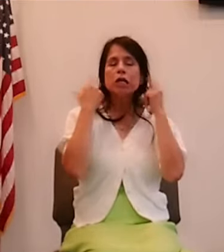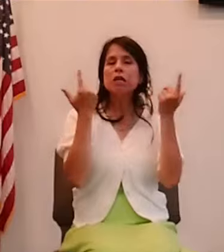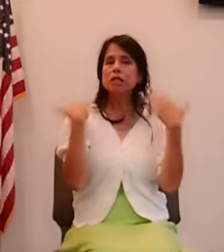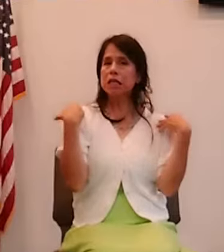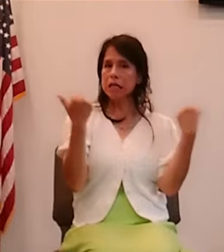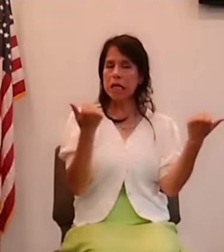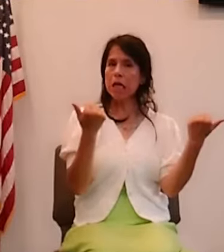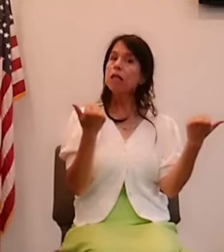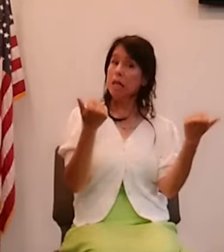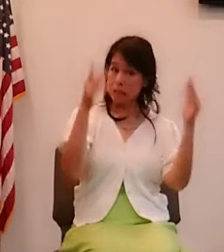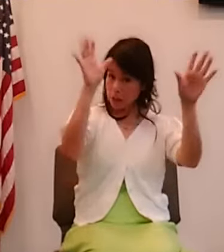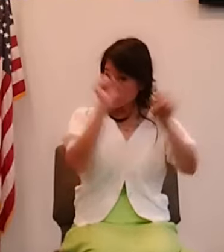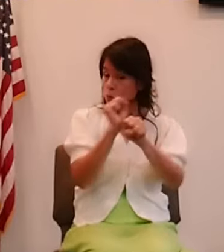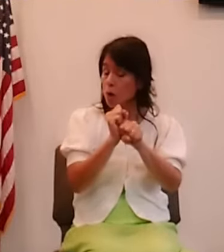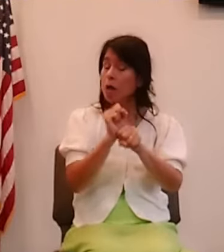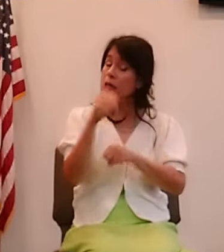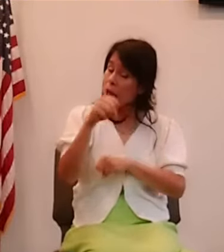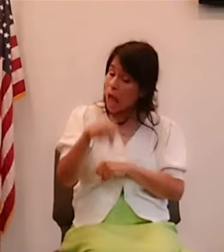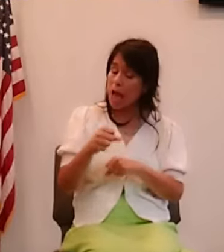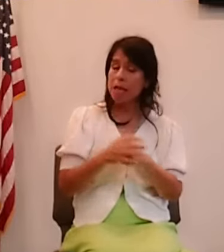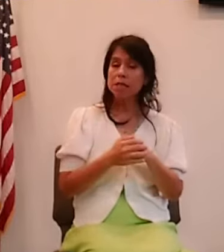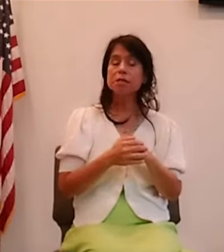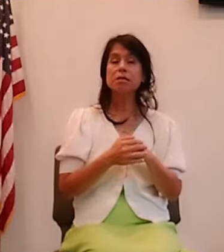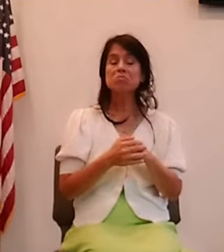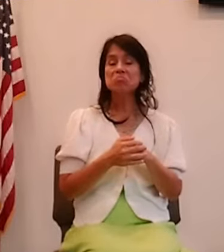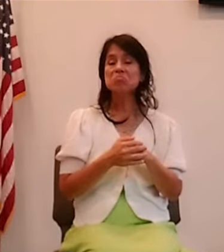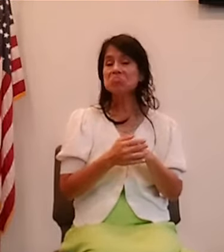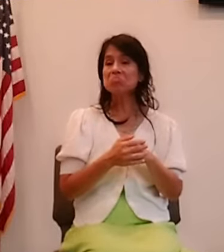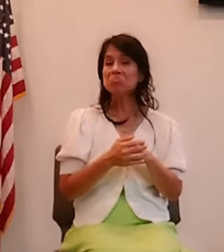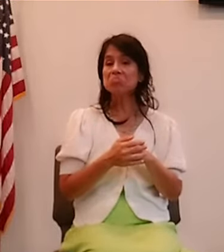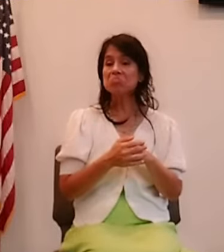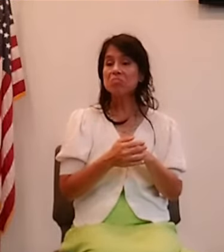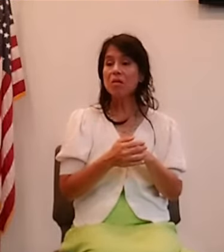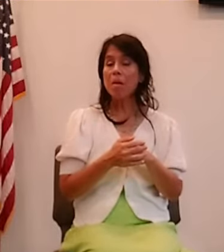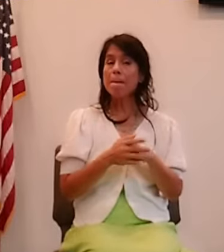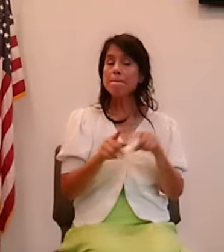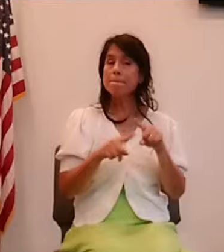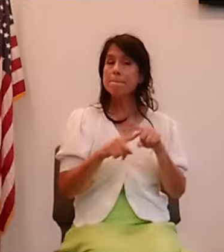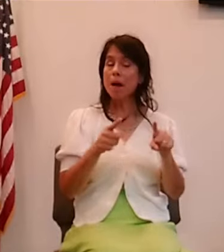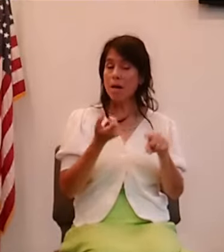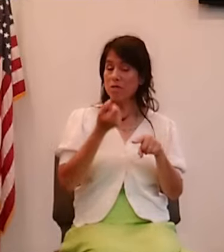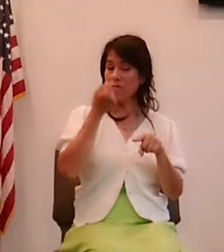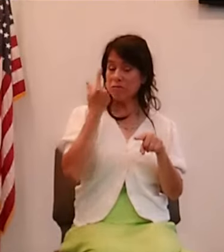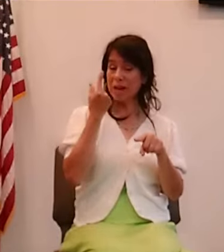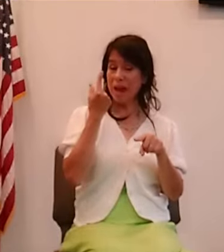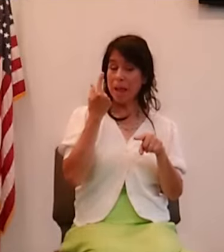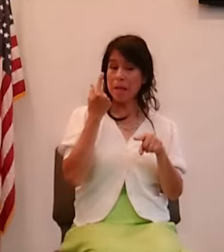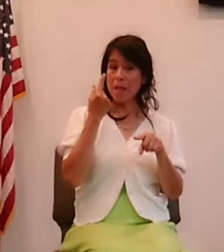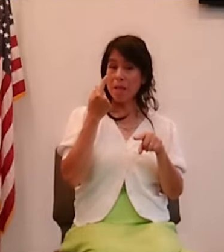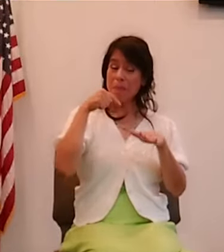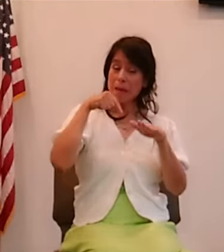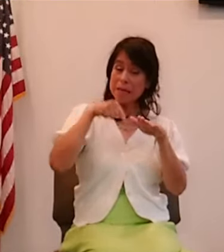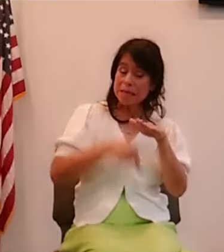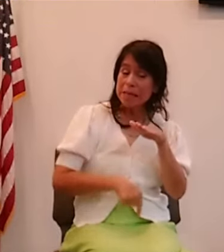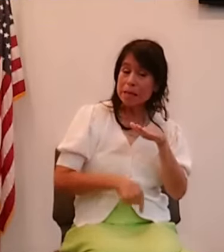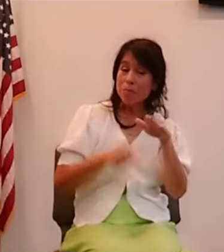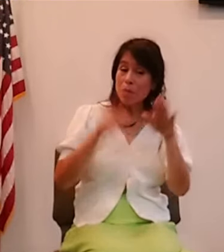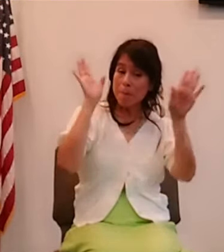things. The depth of what he did was to bring them to a knowledge about